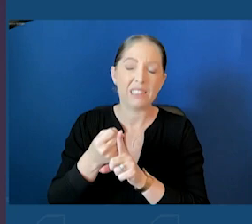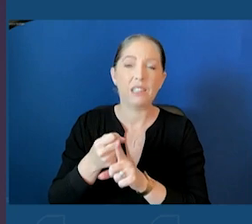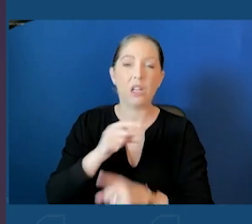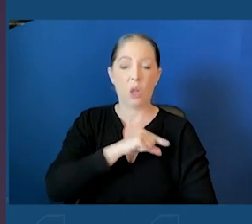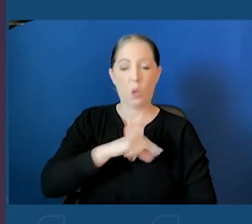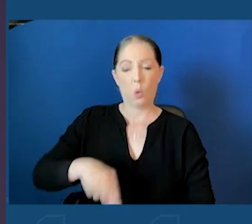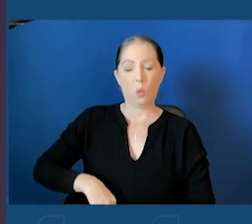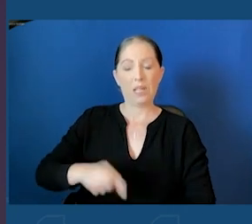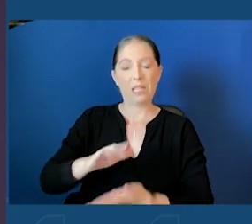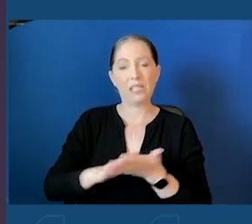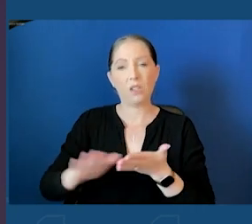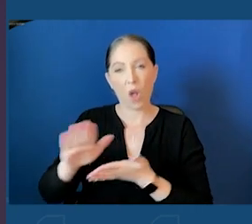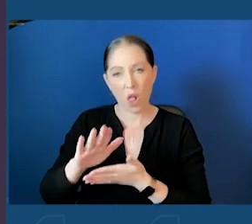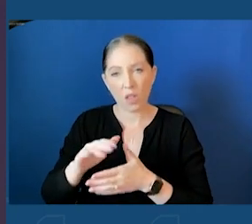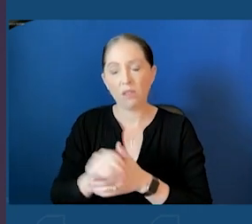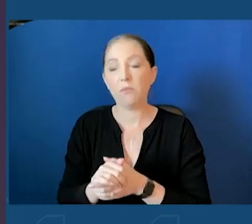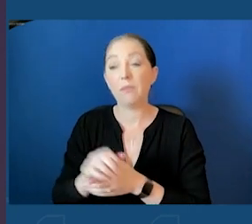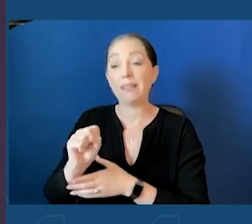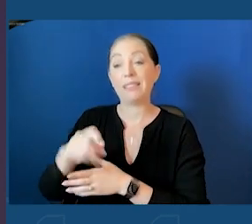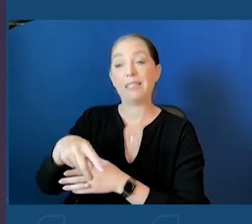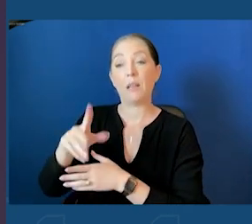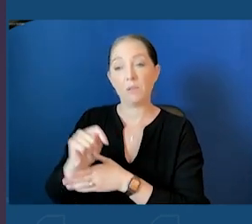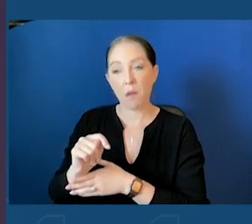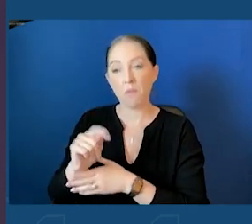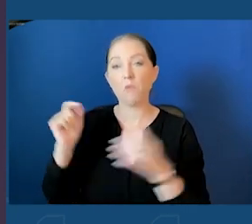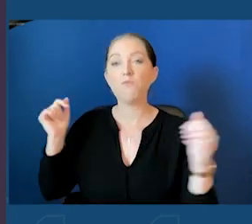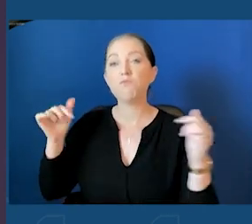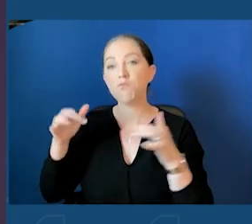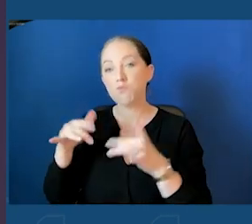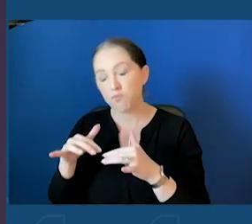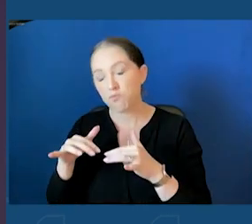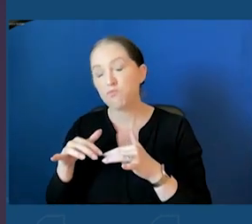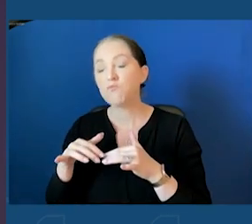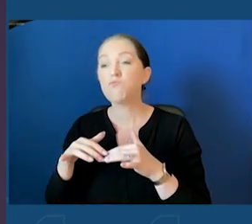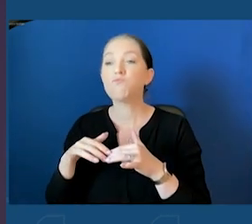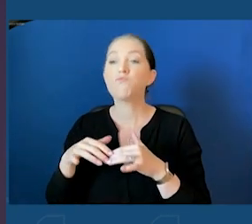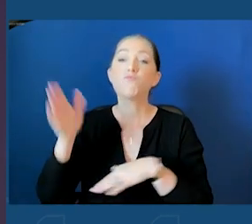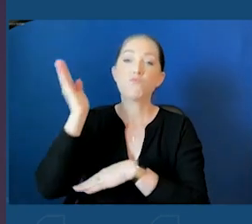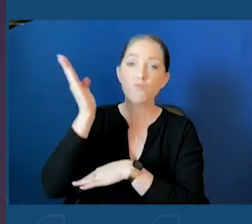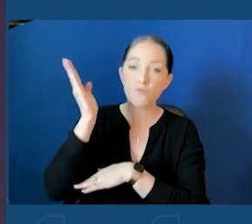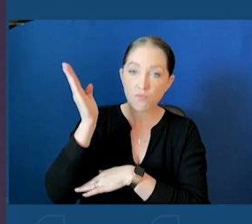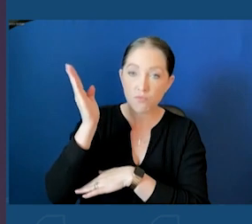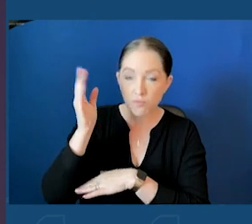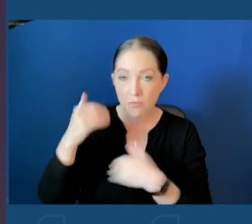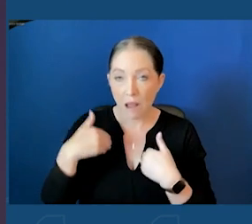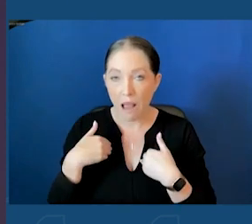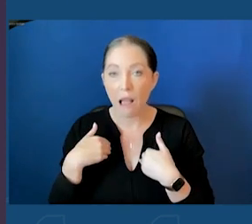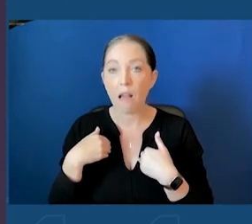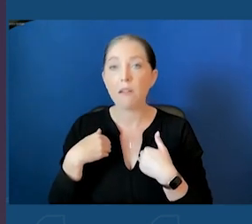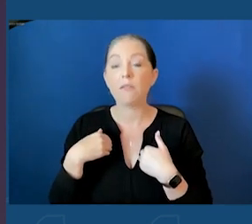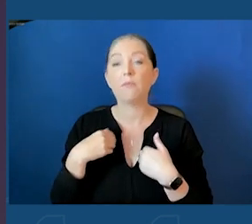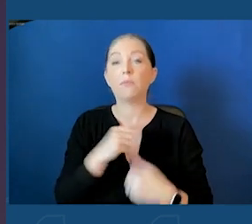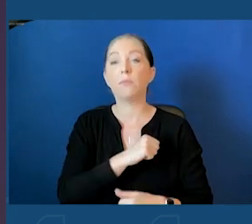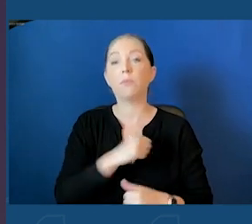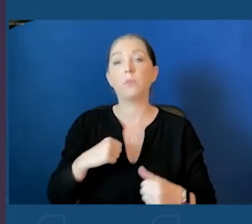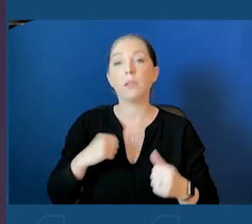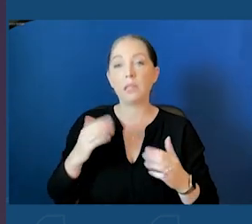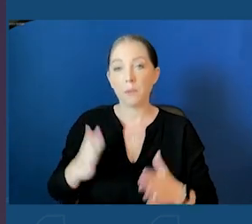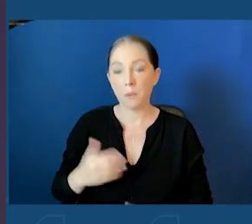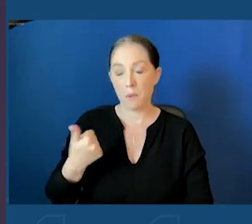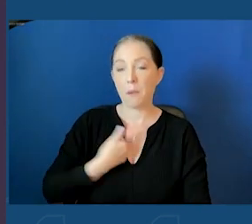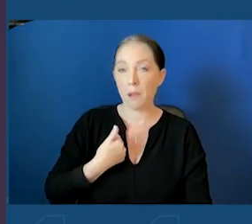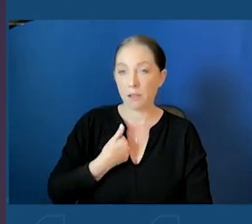in September, we got together at a press conference, which Assemblymember Rosenthal and I